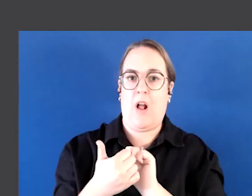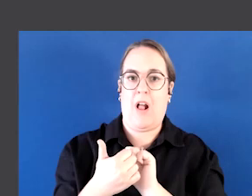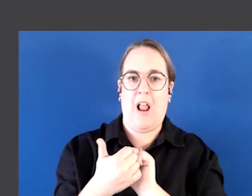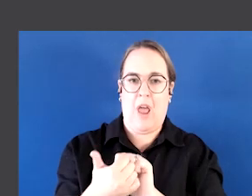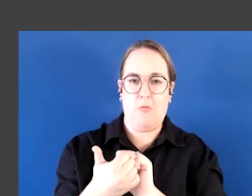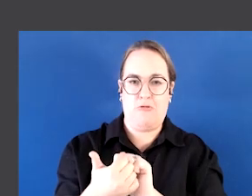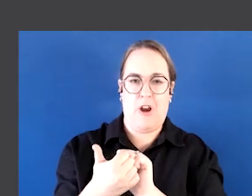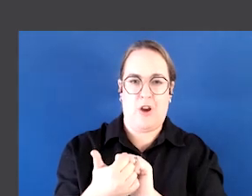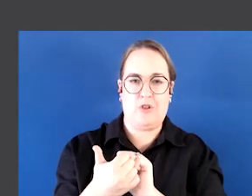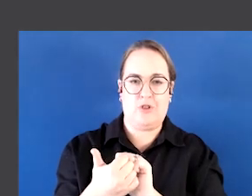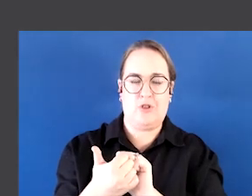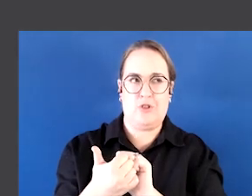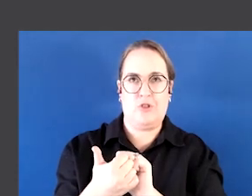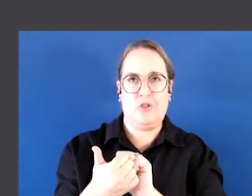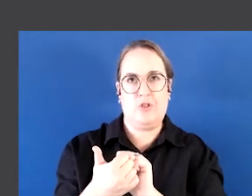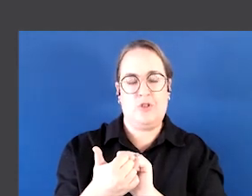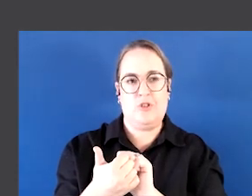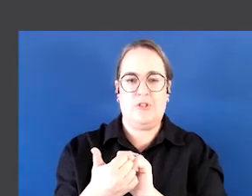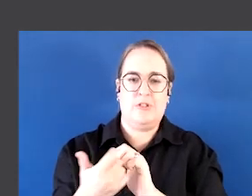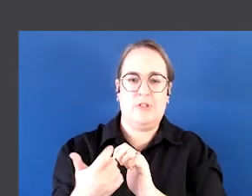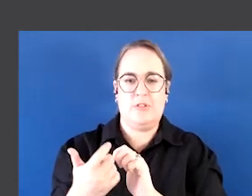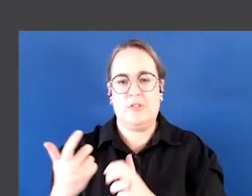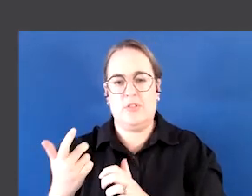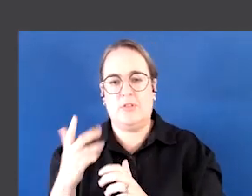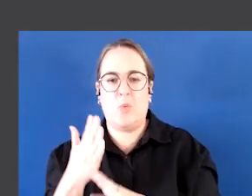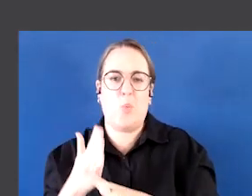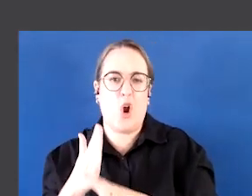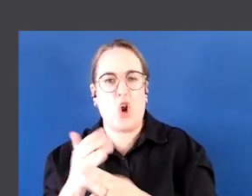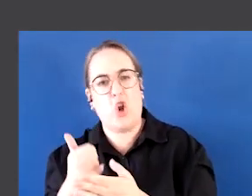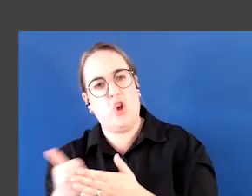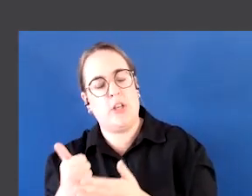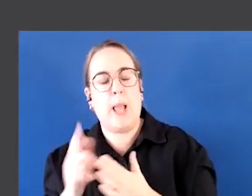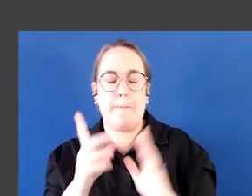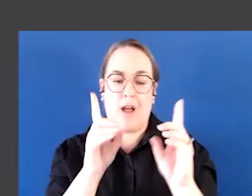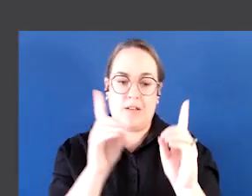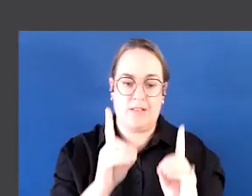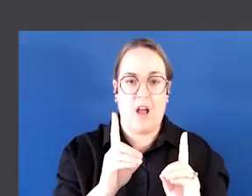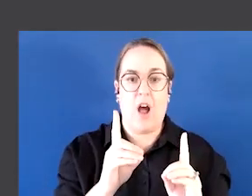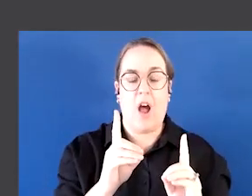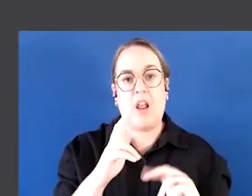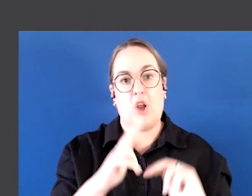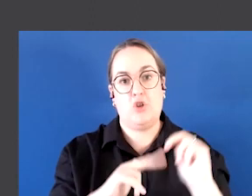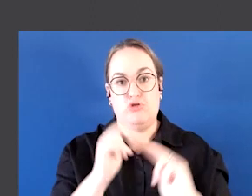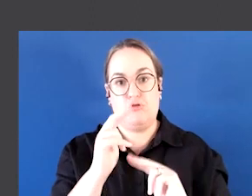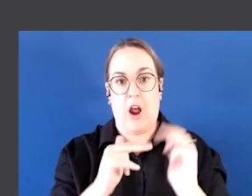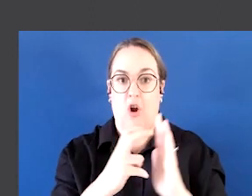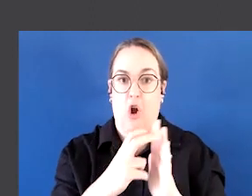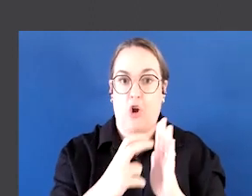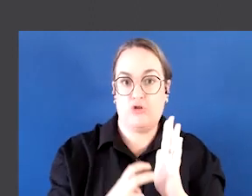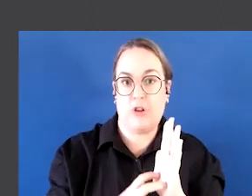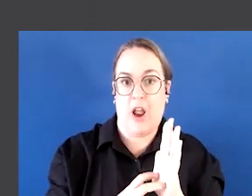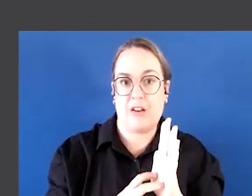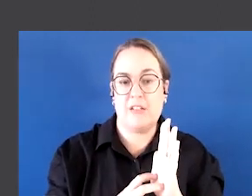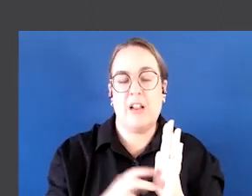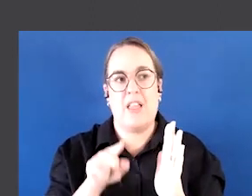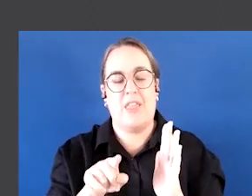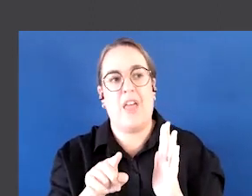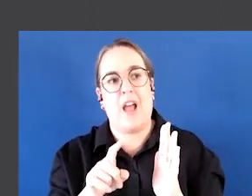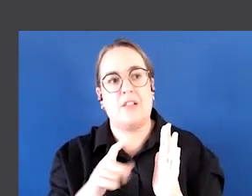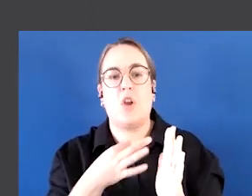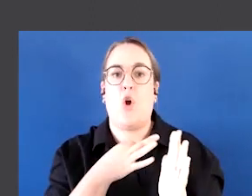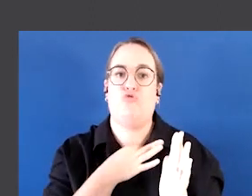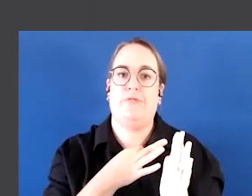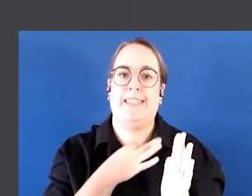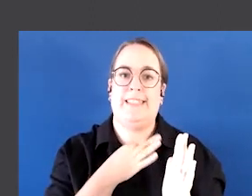We tend to use more collaborative forms of contracts more so than design and construct, which are these days, which design and construct contracts are very